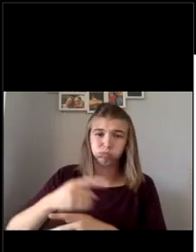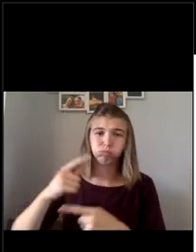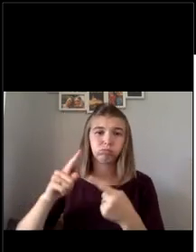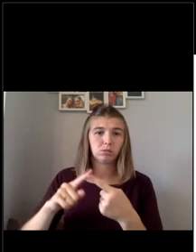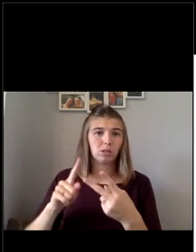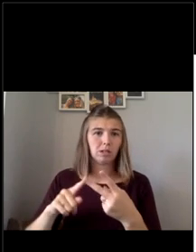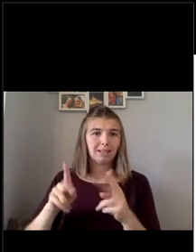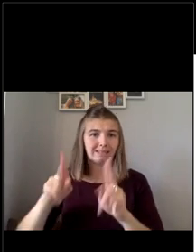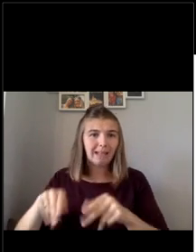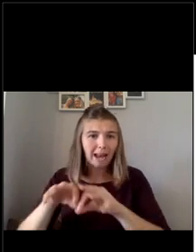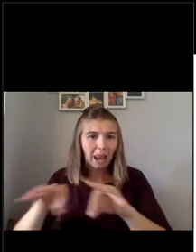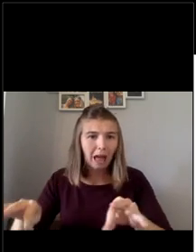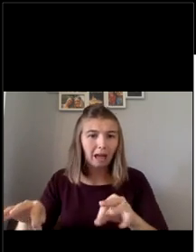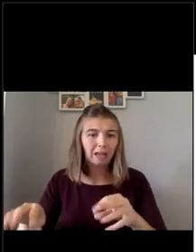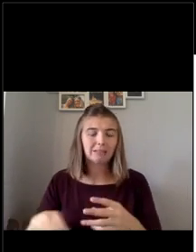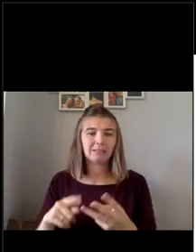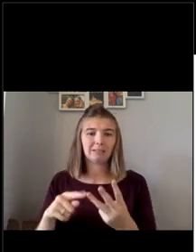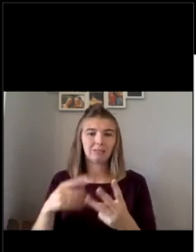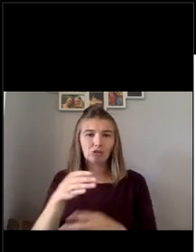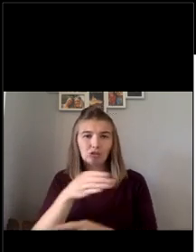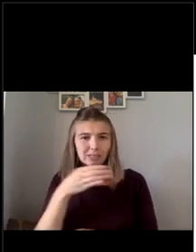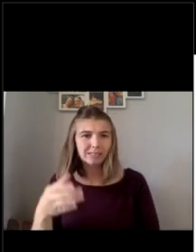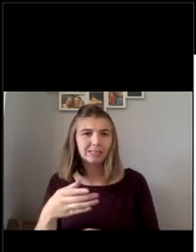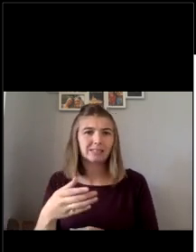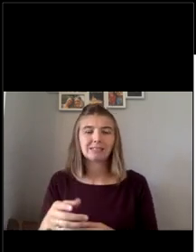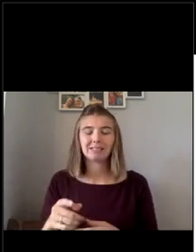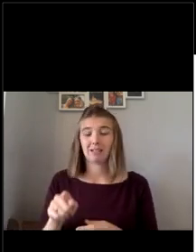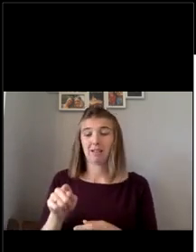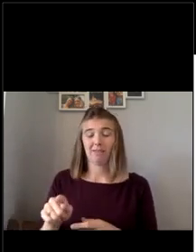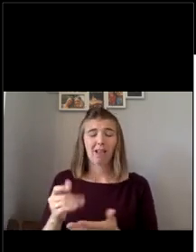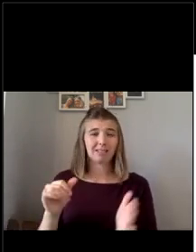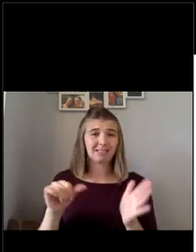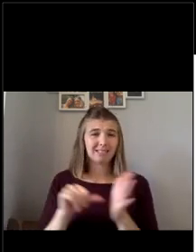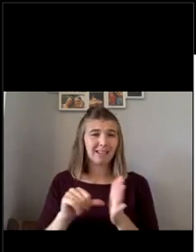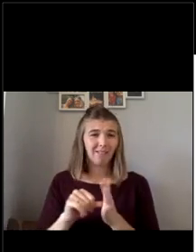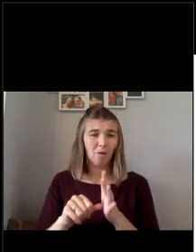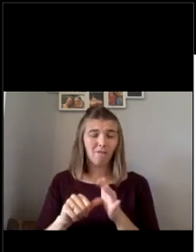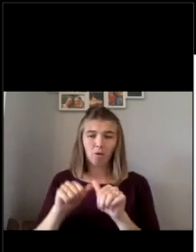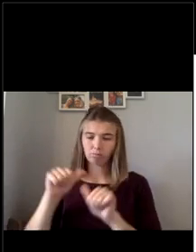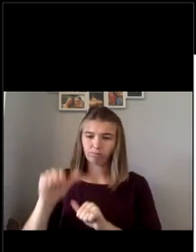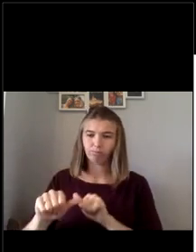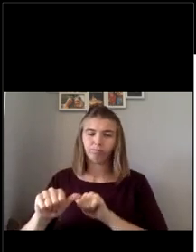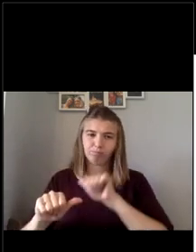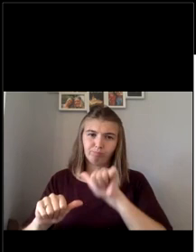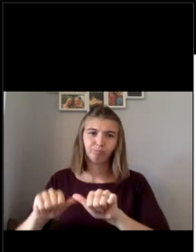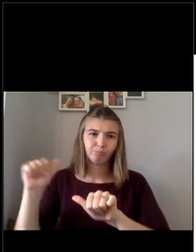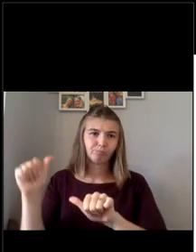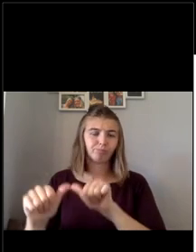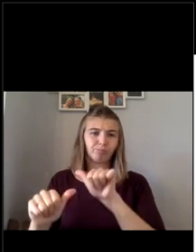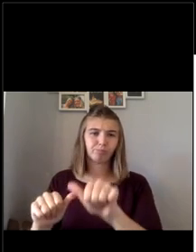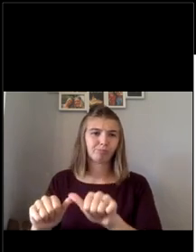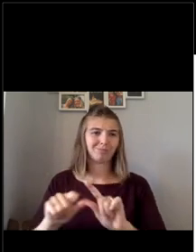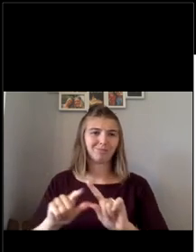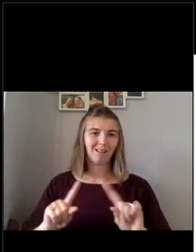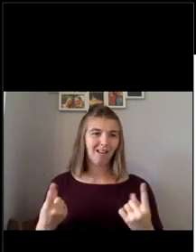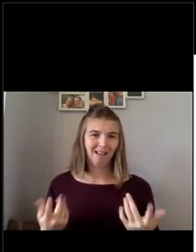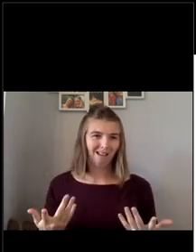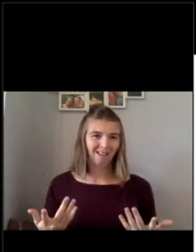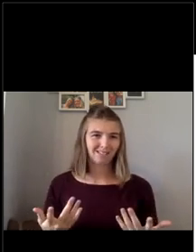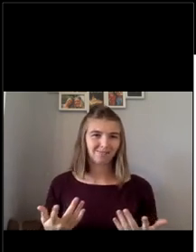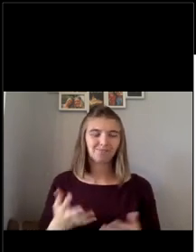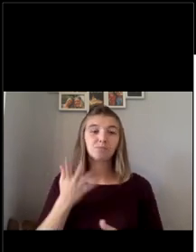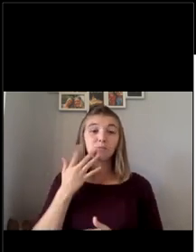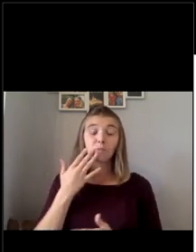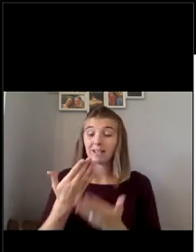to have this rigid lifestyle, to be very self-disciplined. A lot of the social events in academia